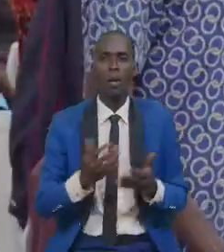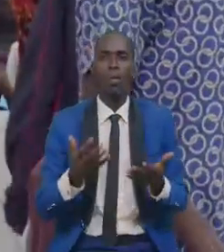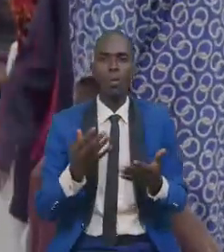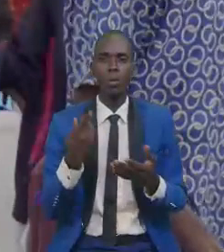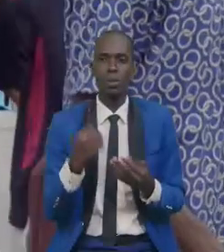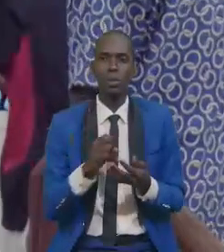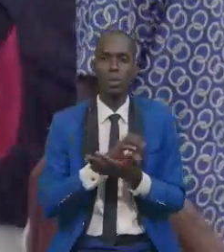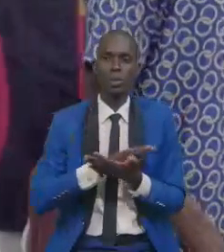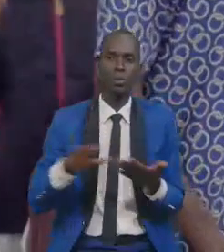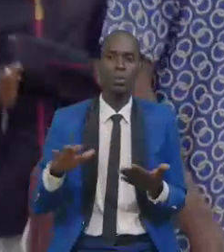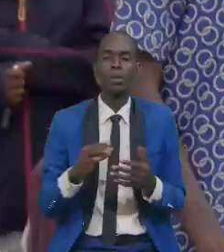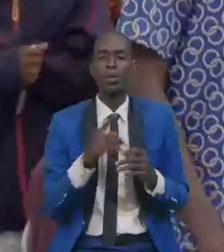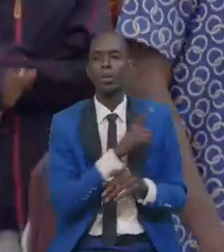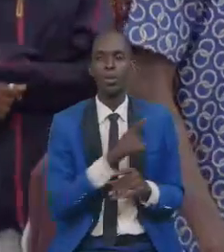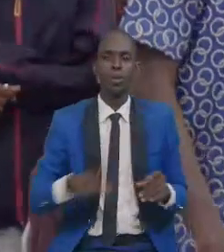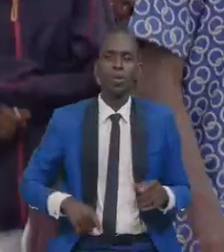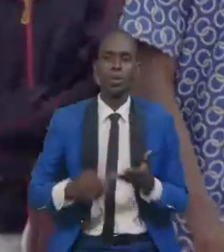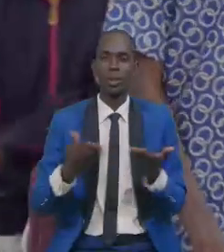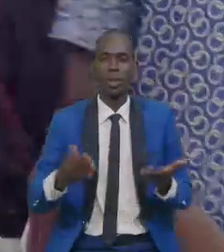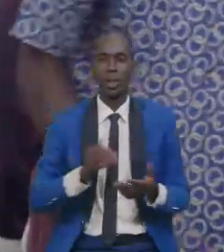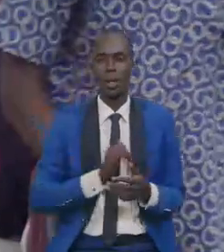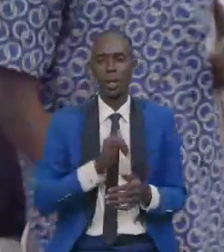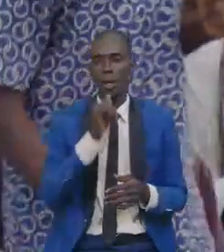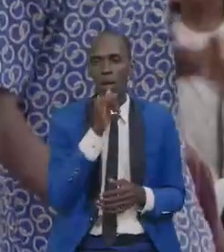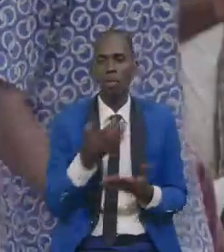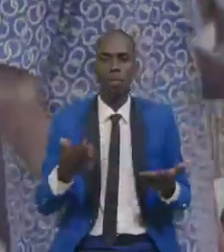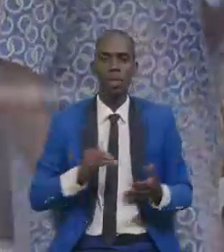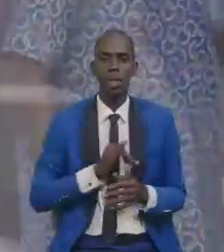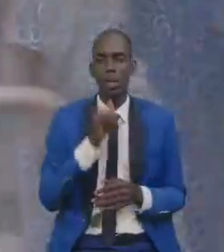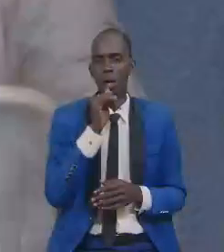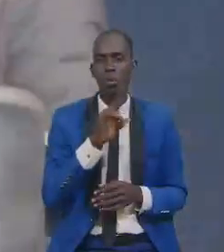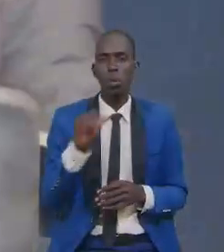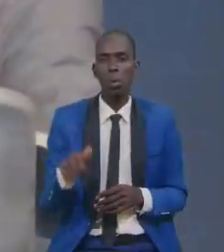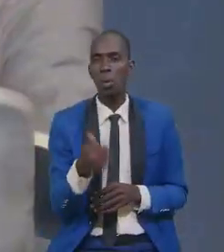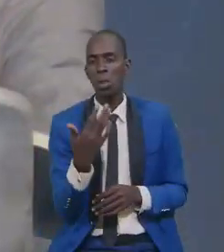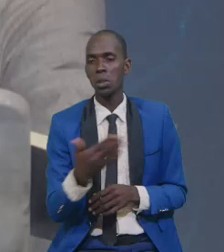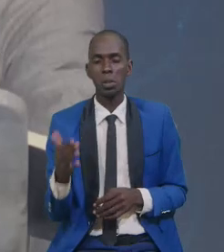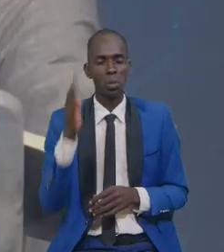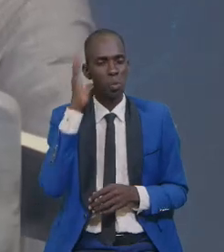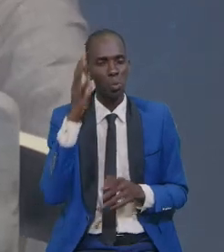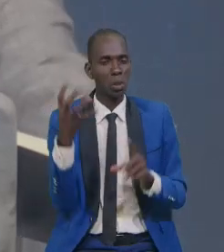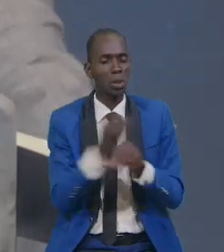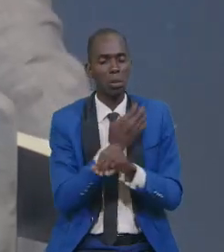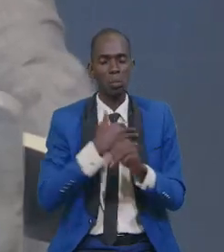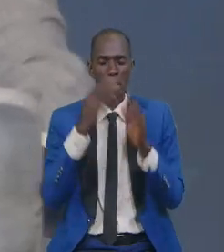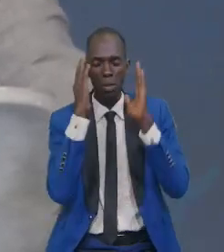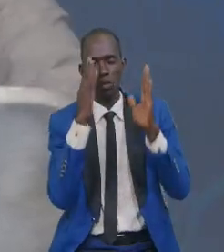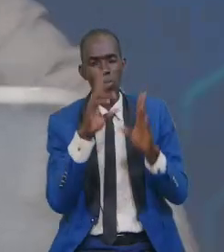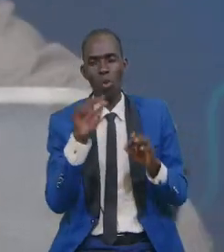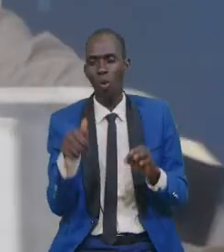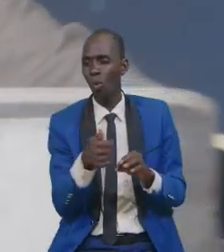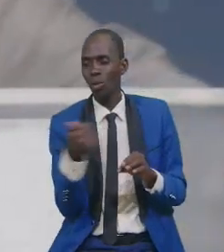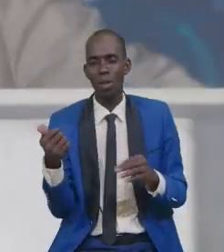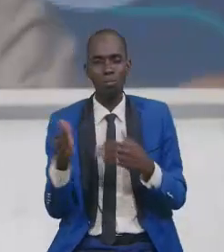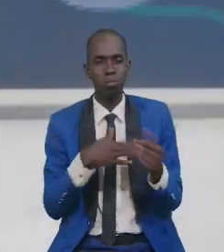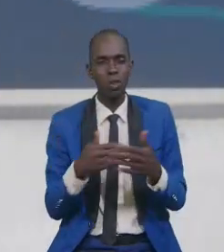sanctification. Lord, here I am, here I am. No other thing will catch my interest. No other thing